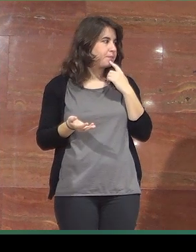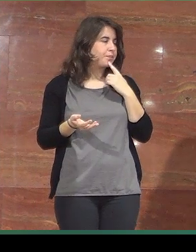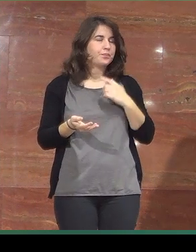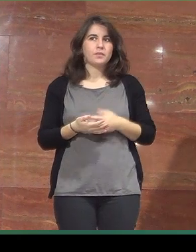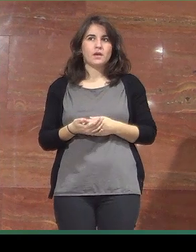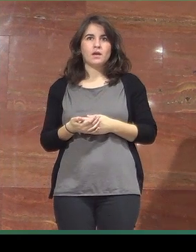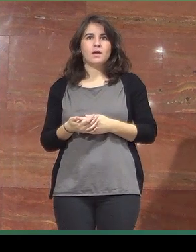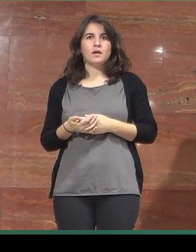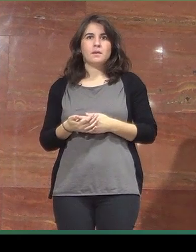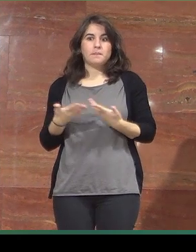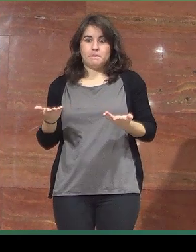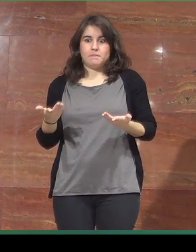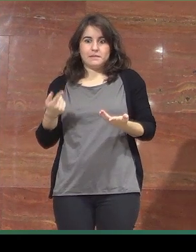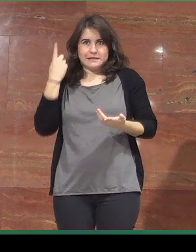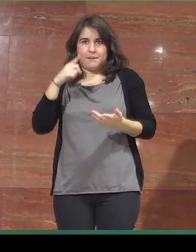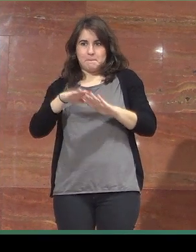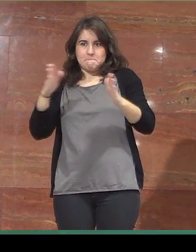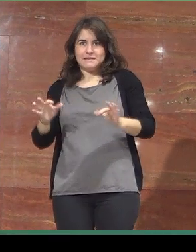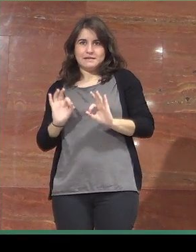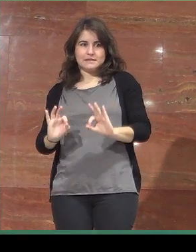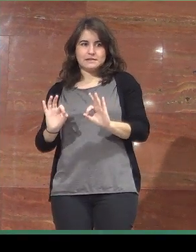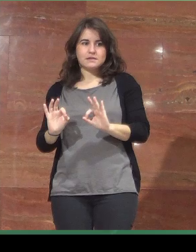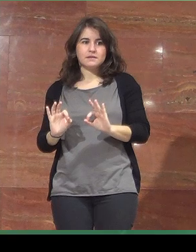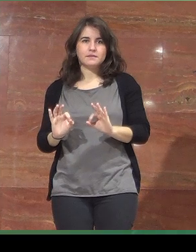use absolutely this pictogram.